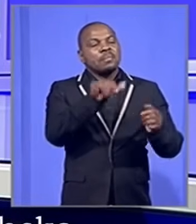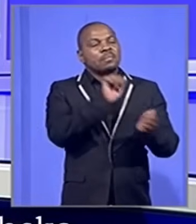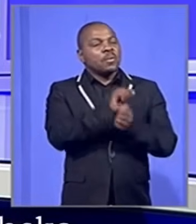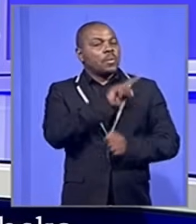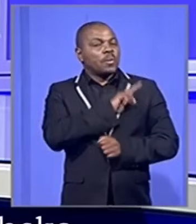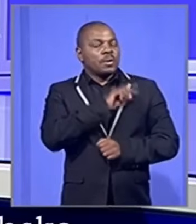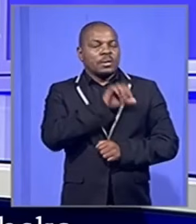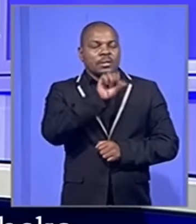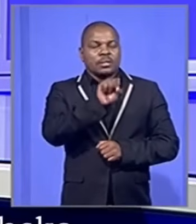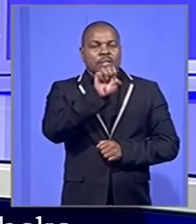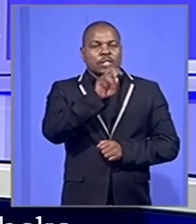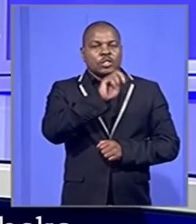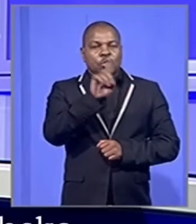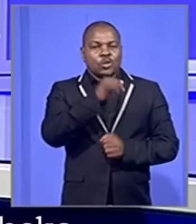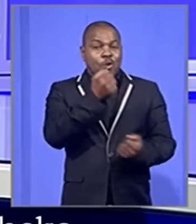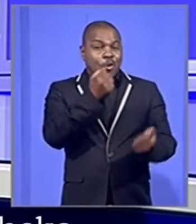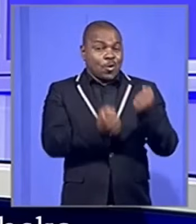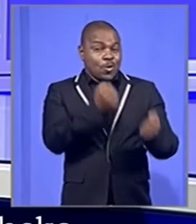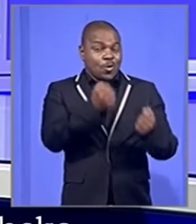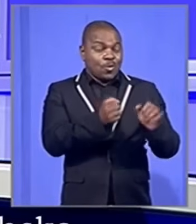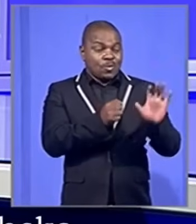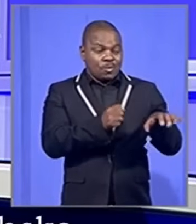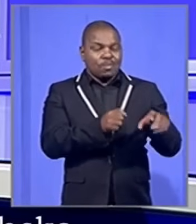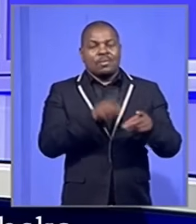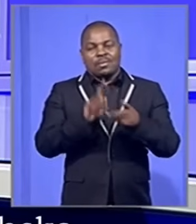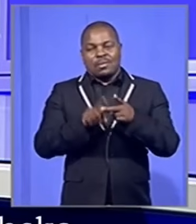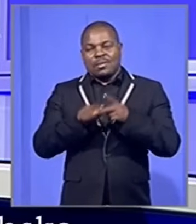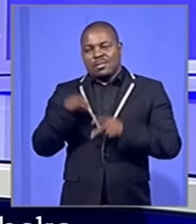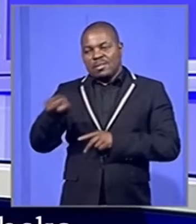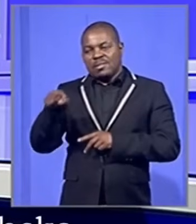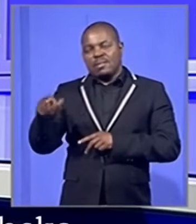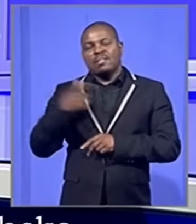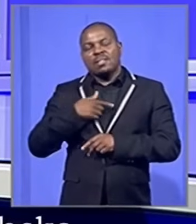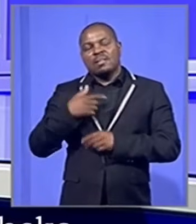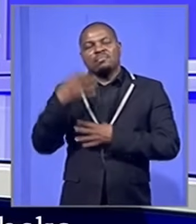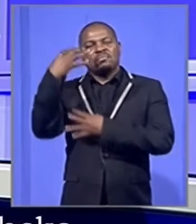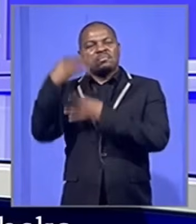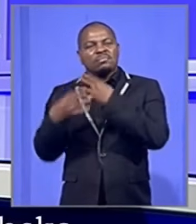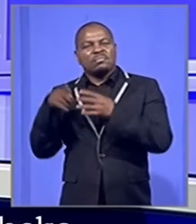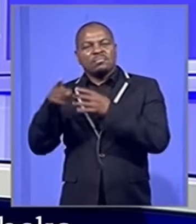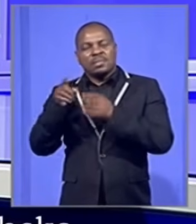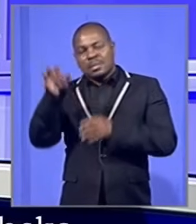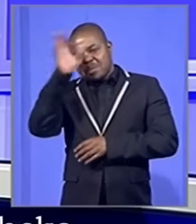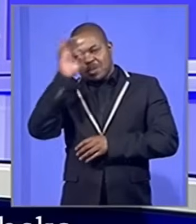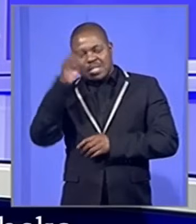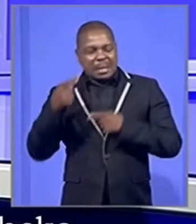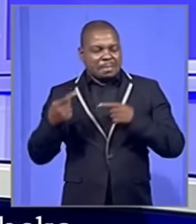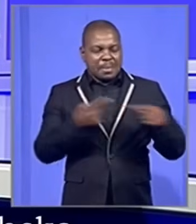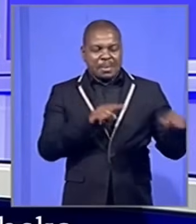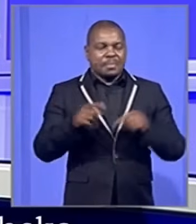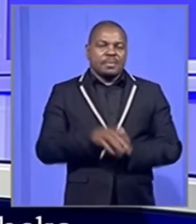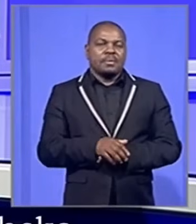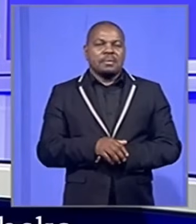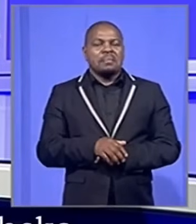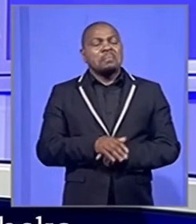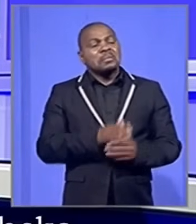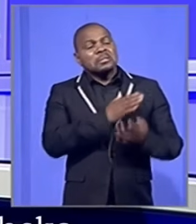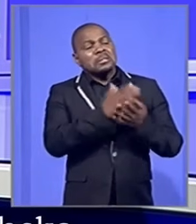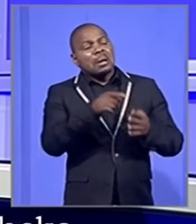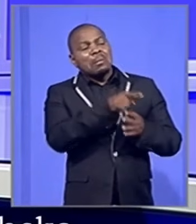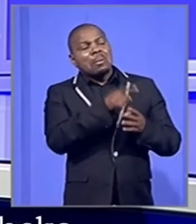ba ba latofatšwa le tshekong ya polao ya Senzomeiwa le ba leta kgolego se se diregile morago ga gore ba bangwe